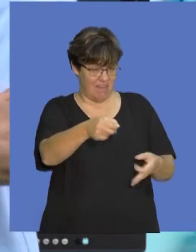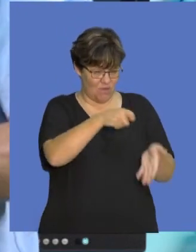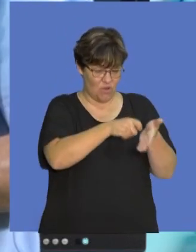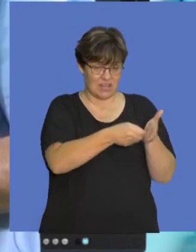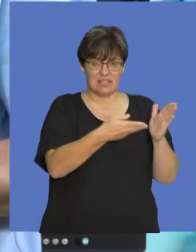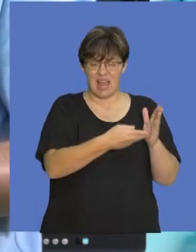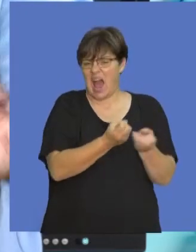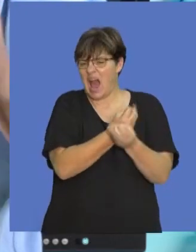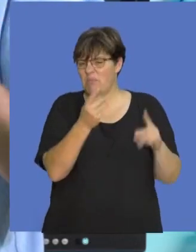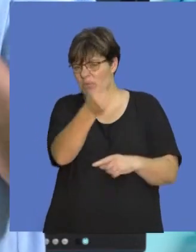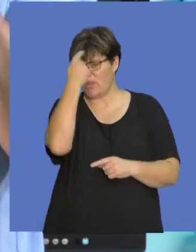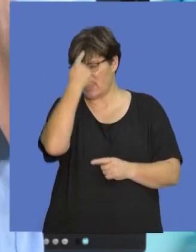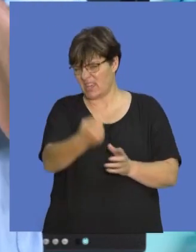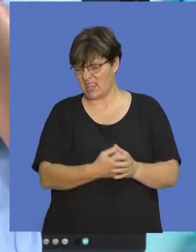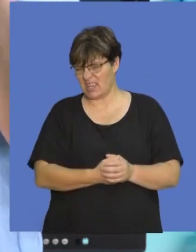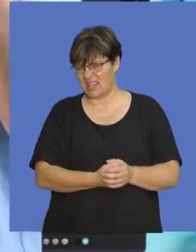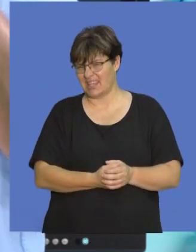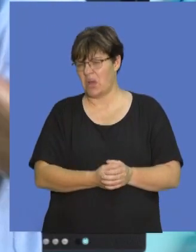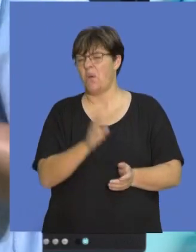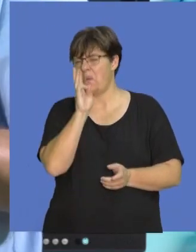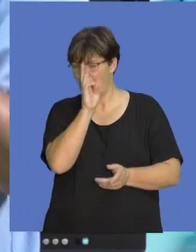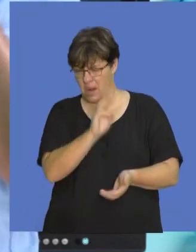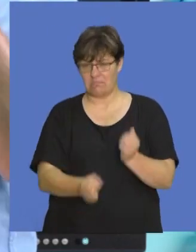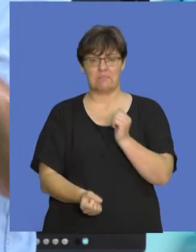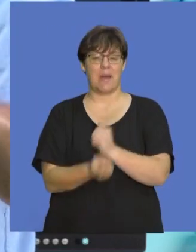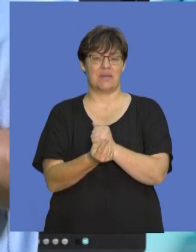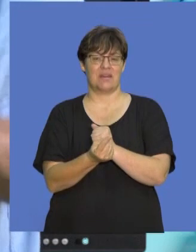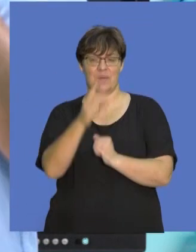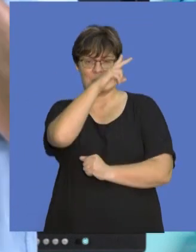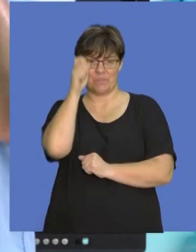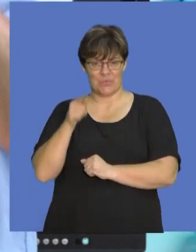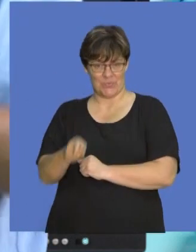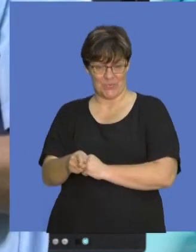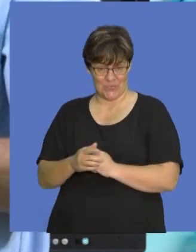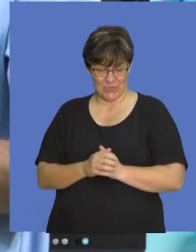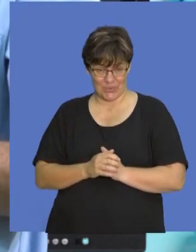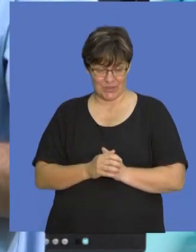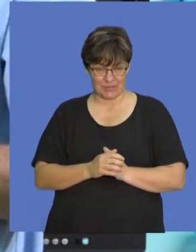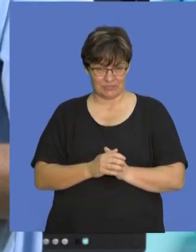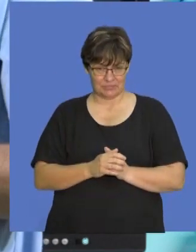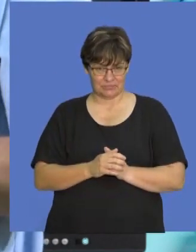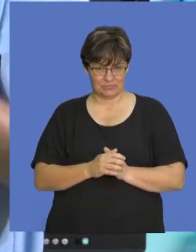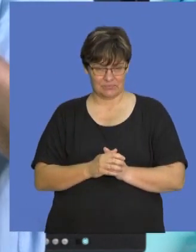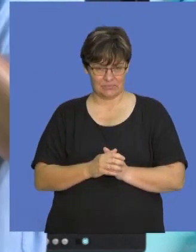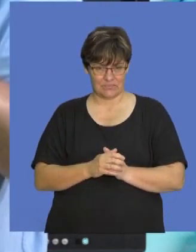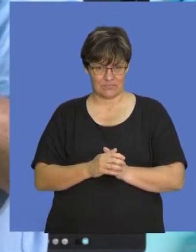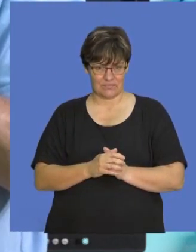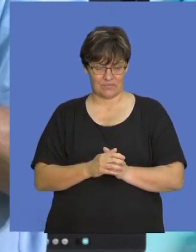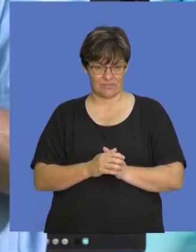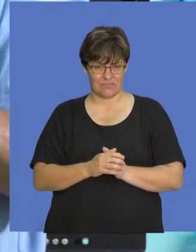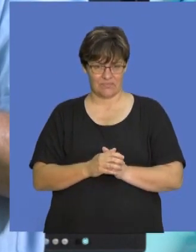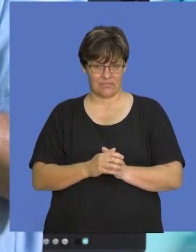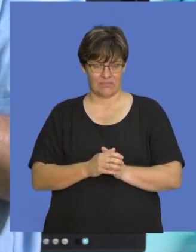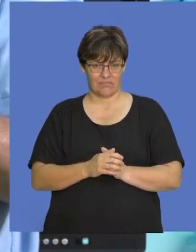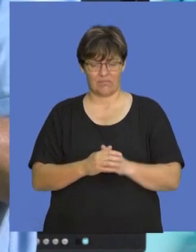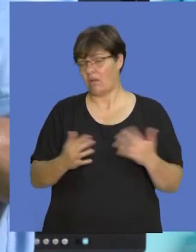paper, write it down. How many of you think that there's a chance that it will land on the blue the needle will